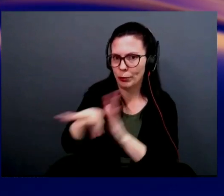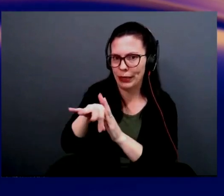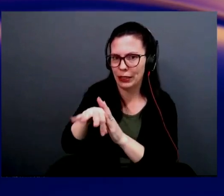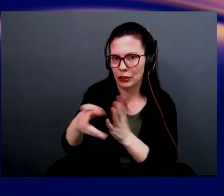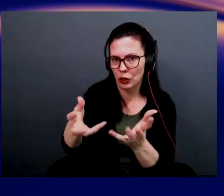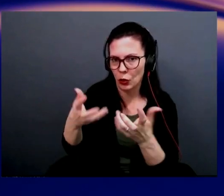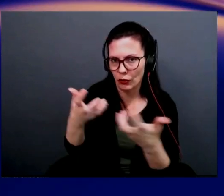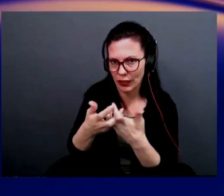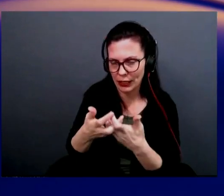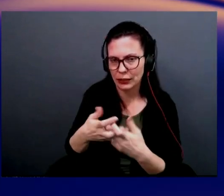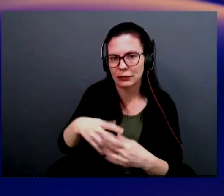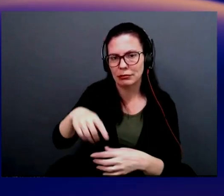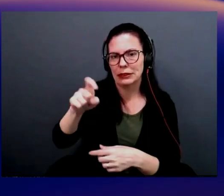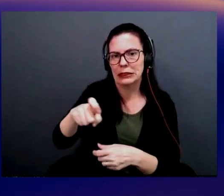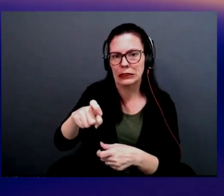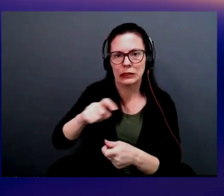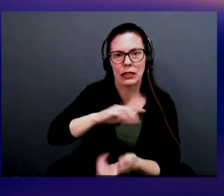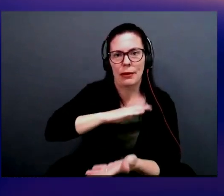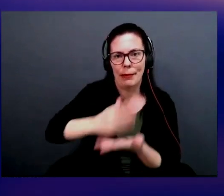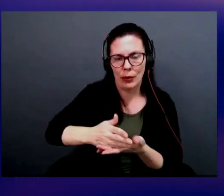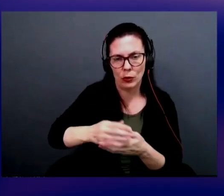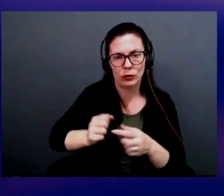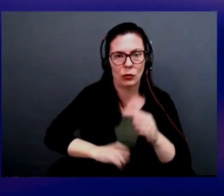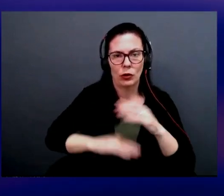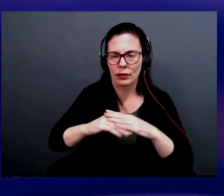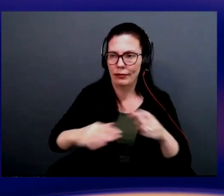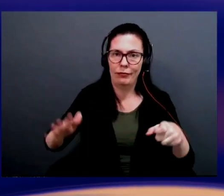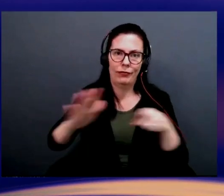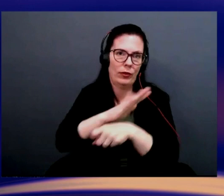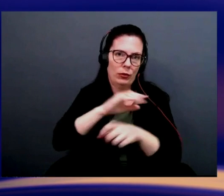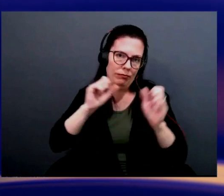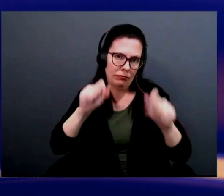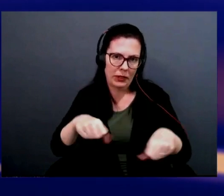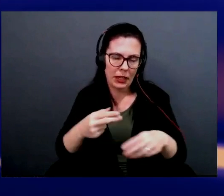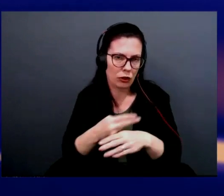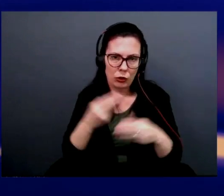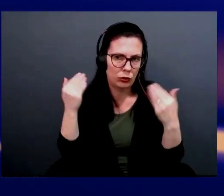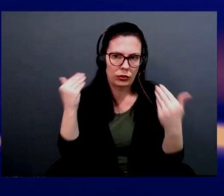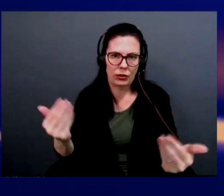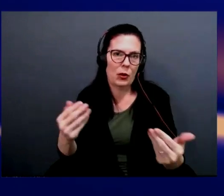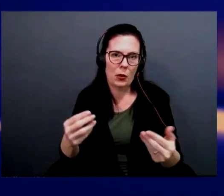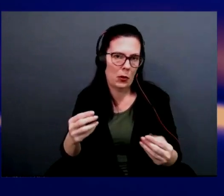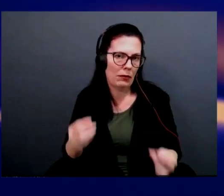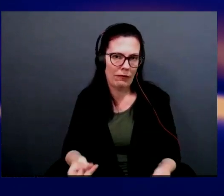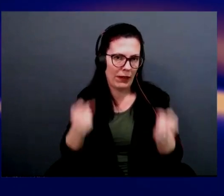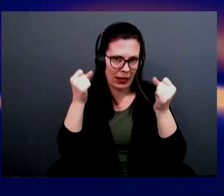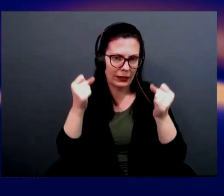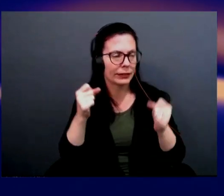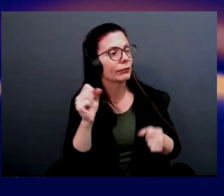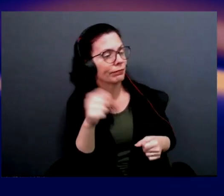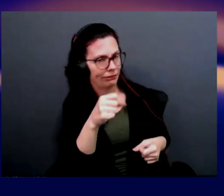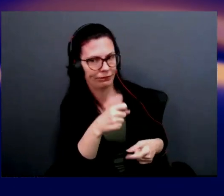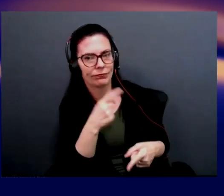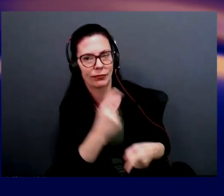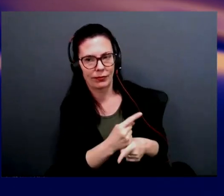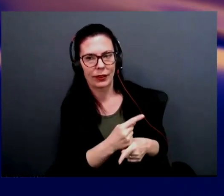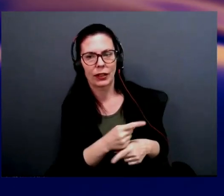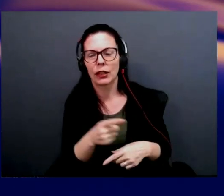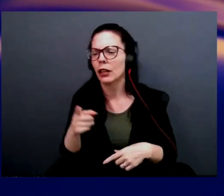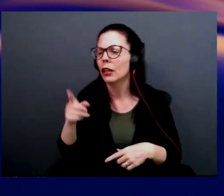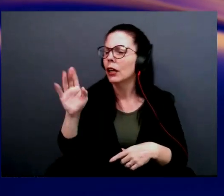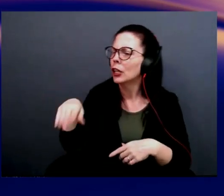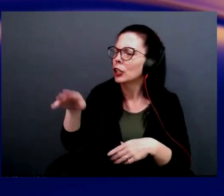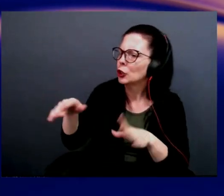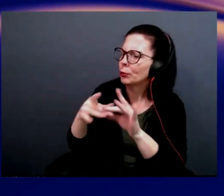much you need of it. Or you can use the whole thing and get going really fast, right? Exactly. So you mentioned Studio.